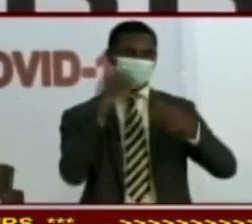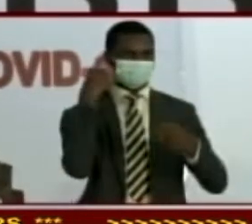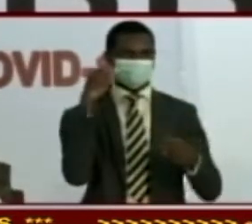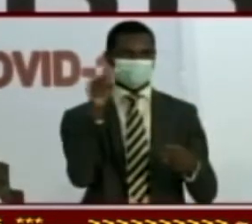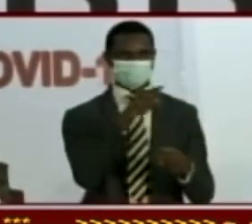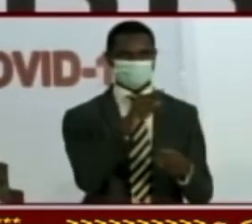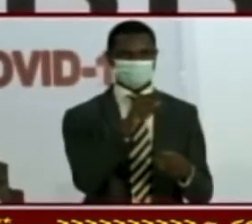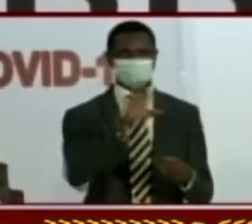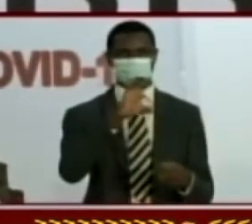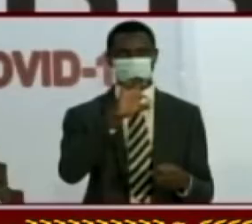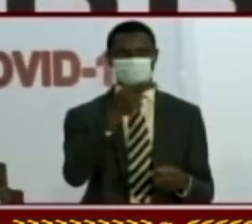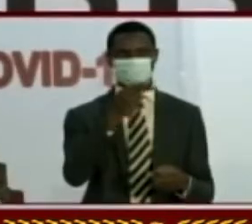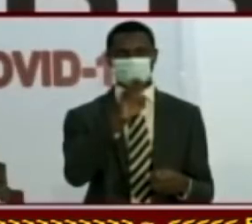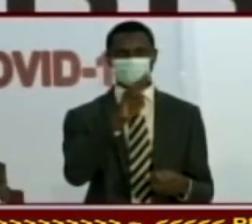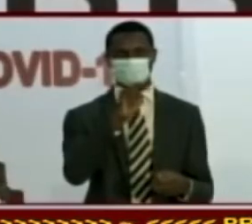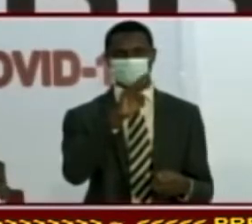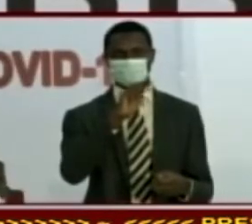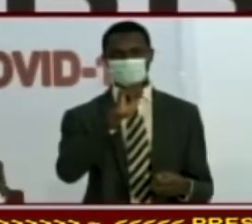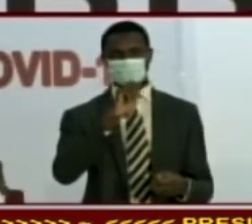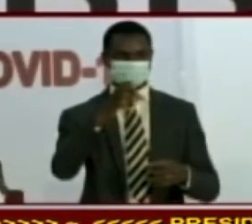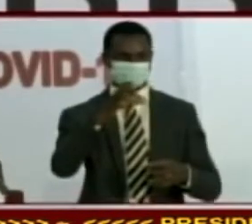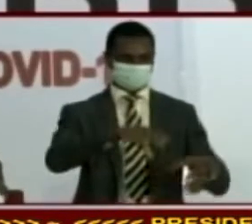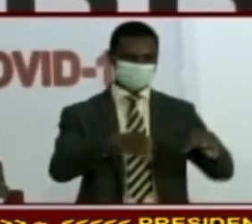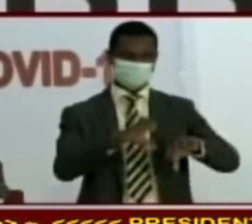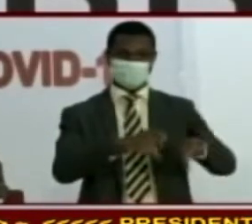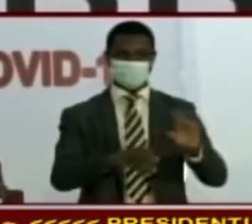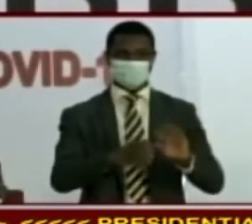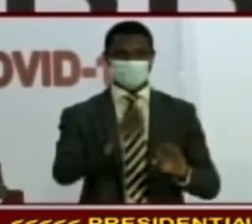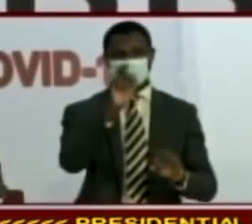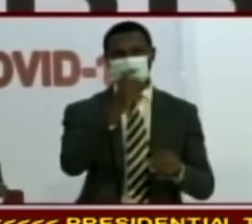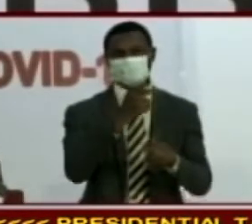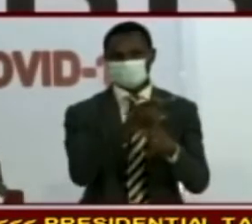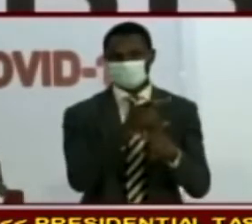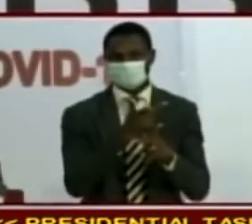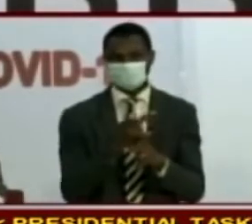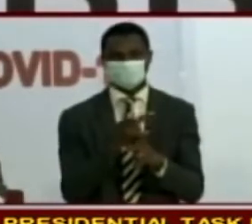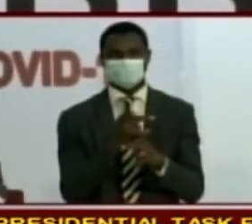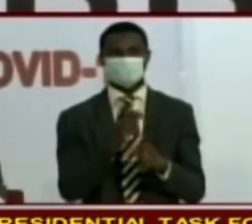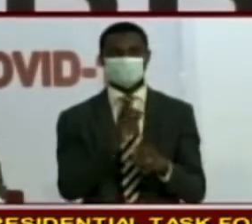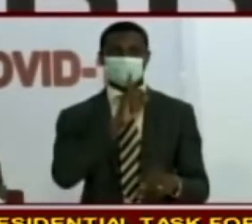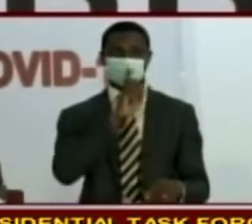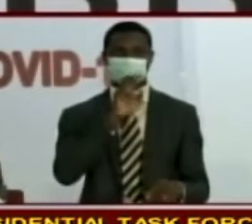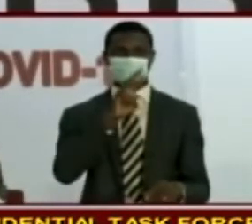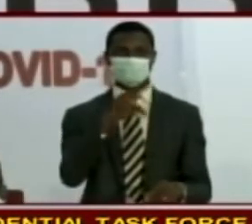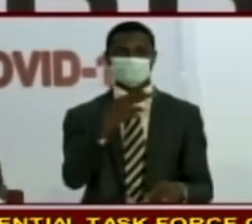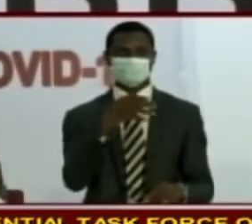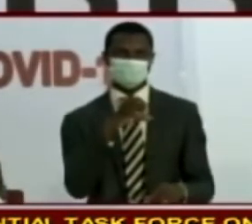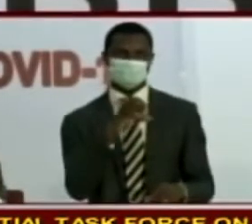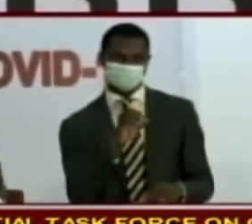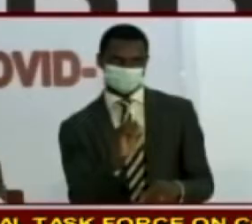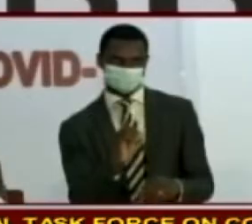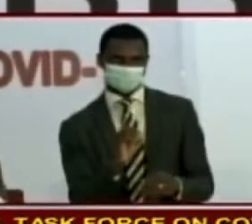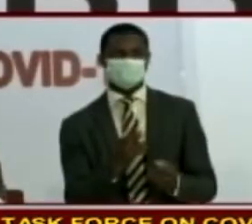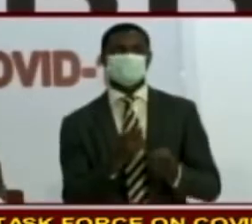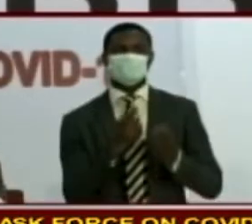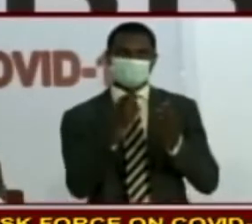these chemicals must be United Nations approved and recommended by the World Health